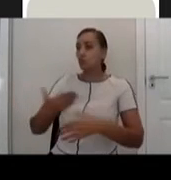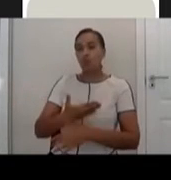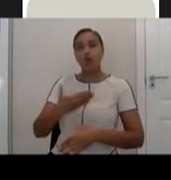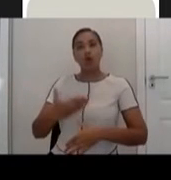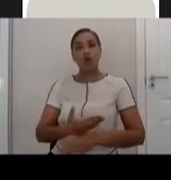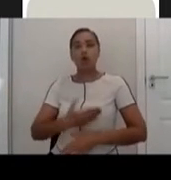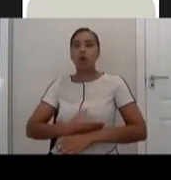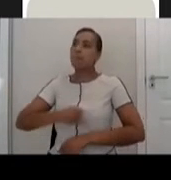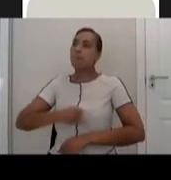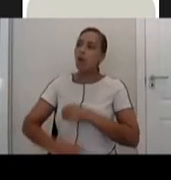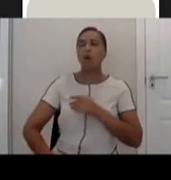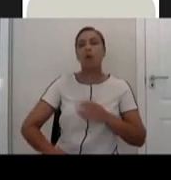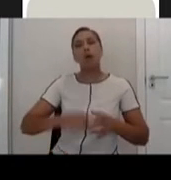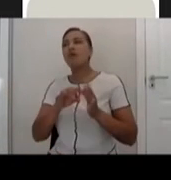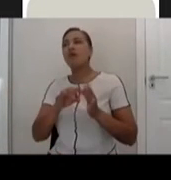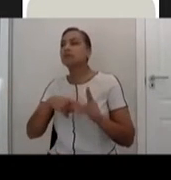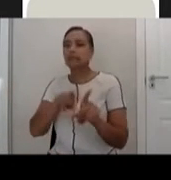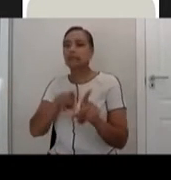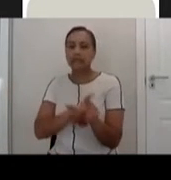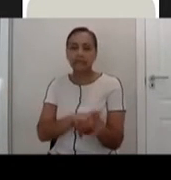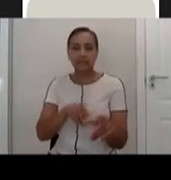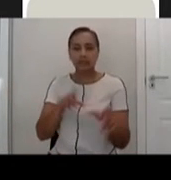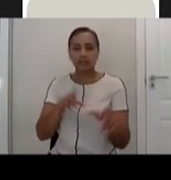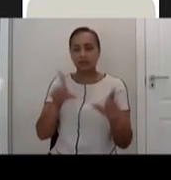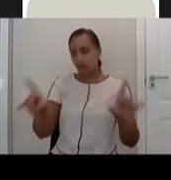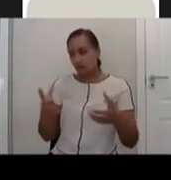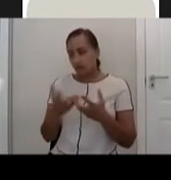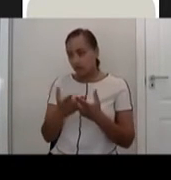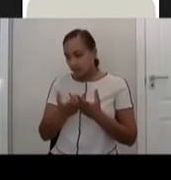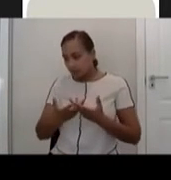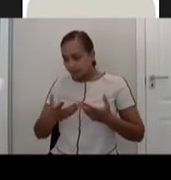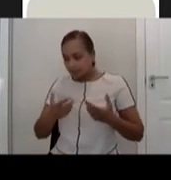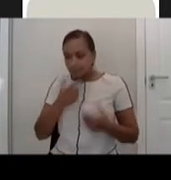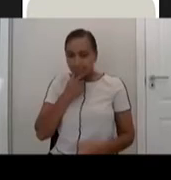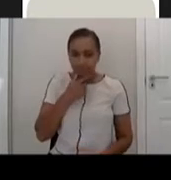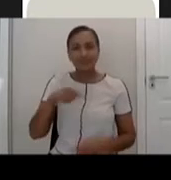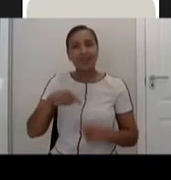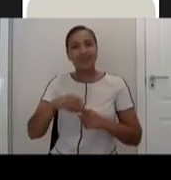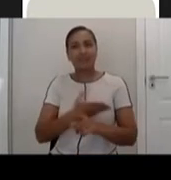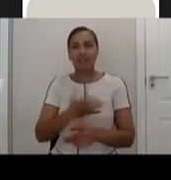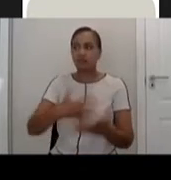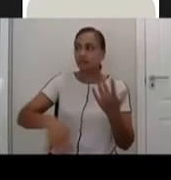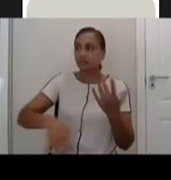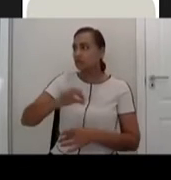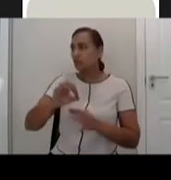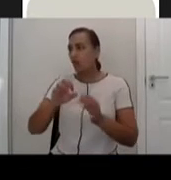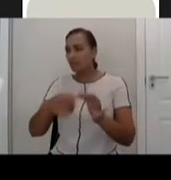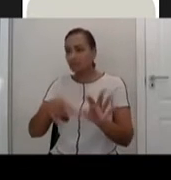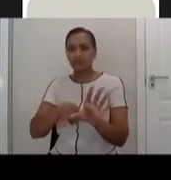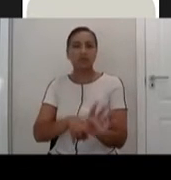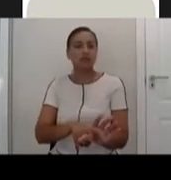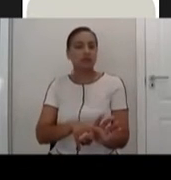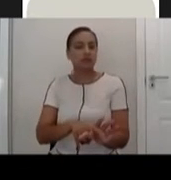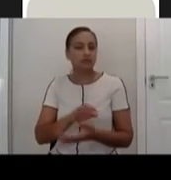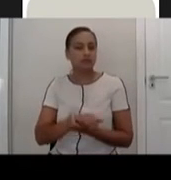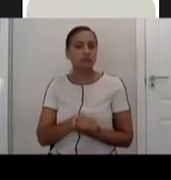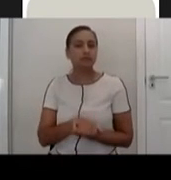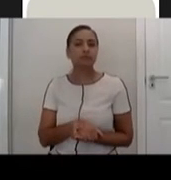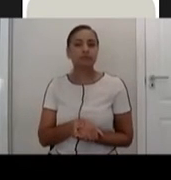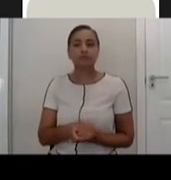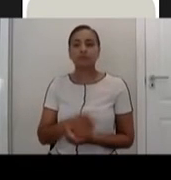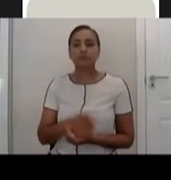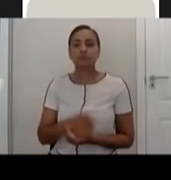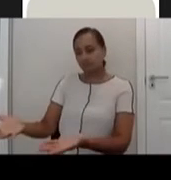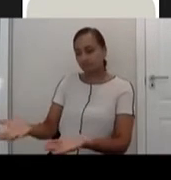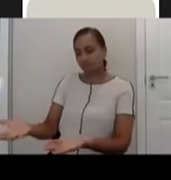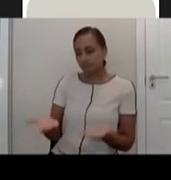of poverties and the kind of multifactorial situations in Enfield leading to poverty. And they have actually put forward kind